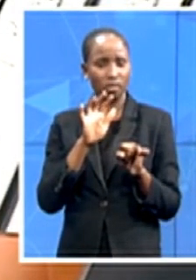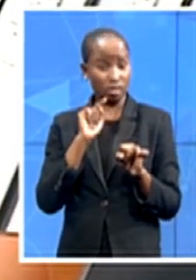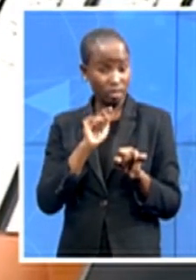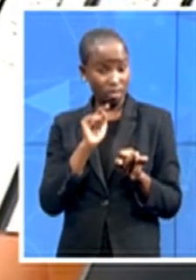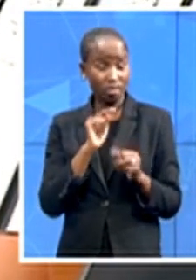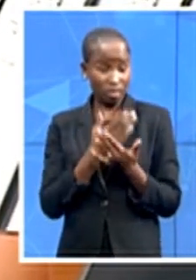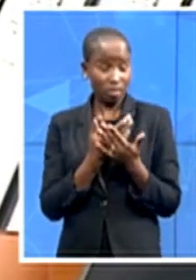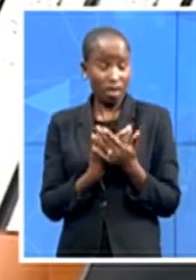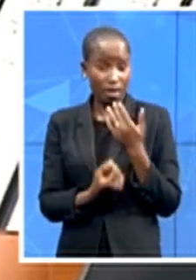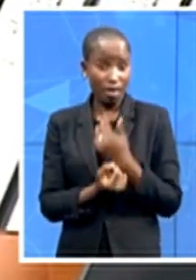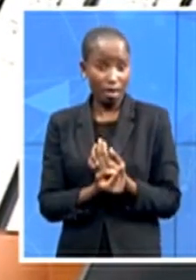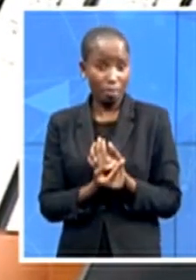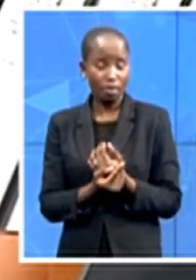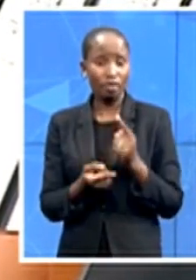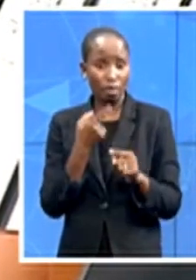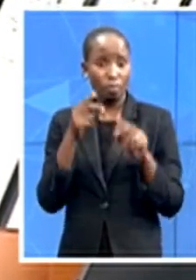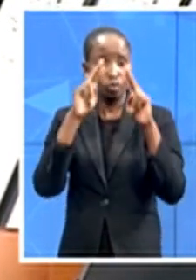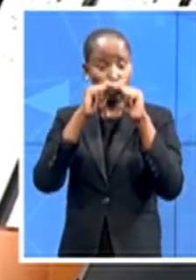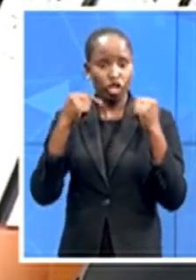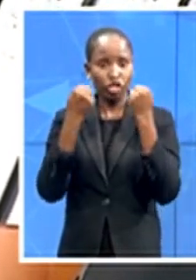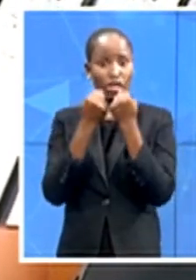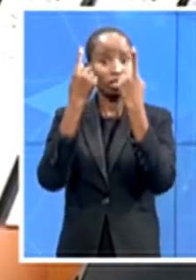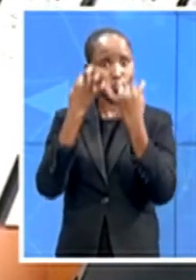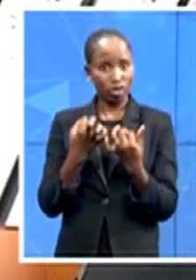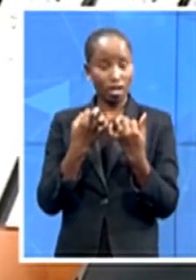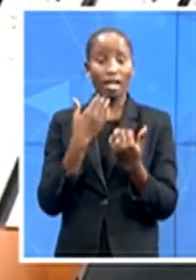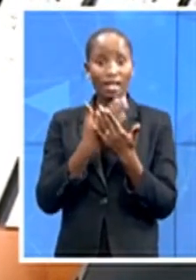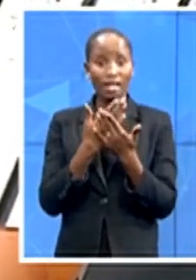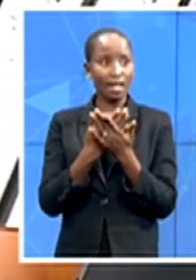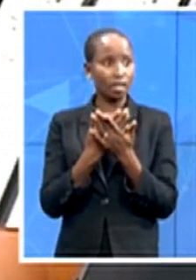Treasury to properly exercise its function.